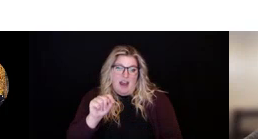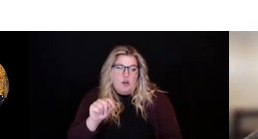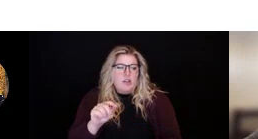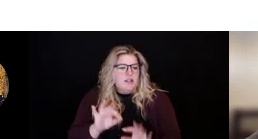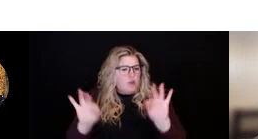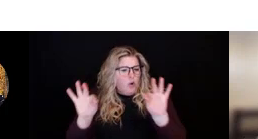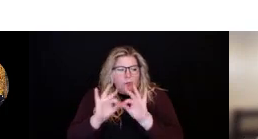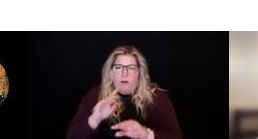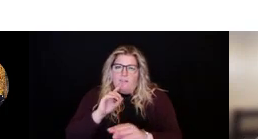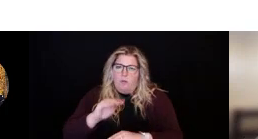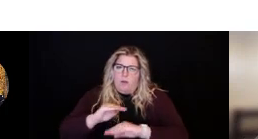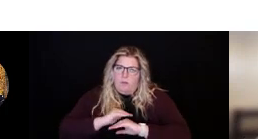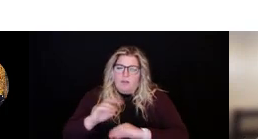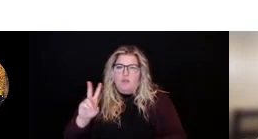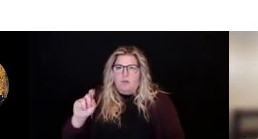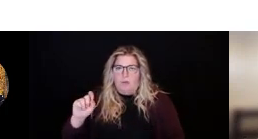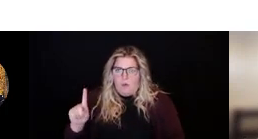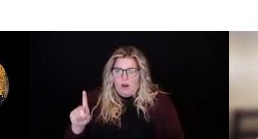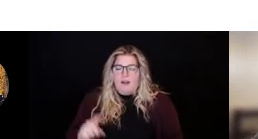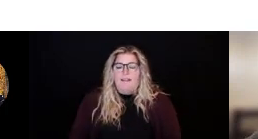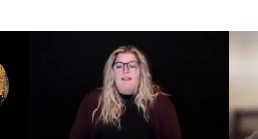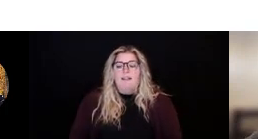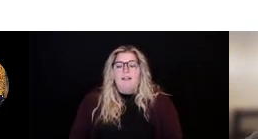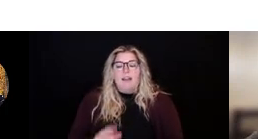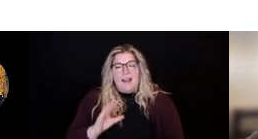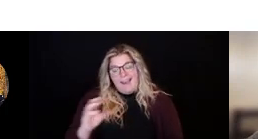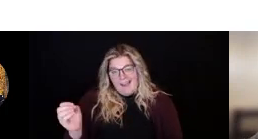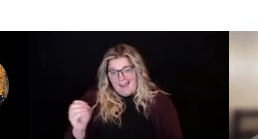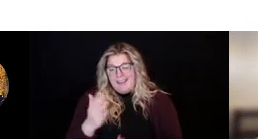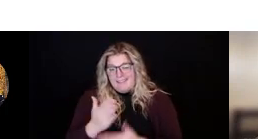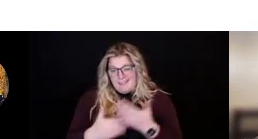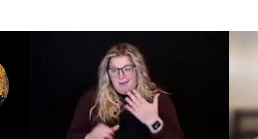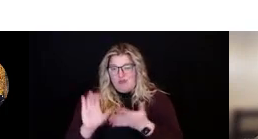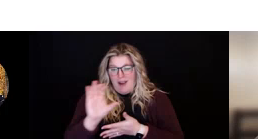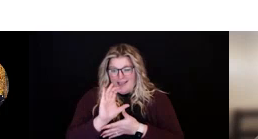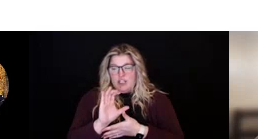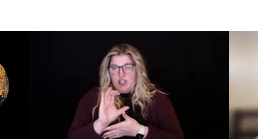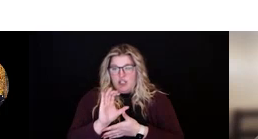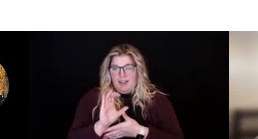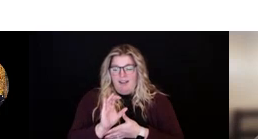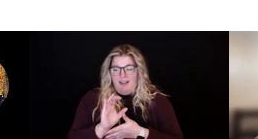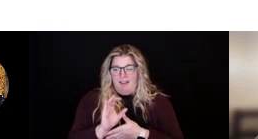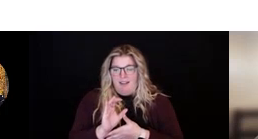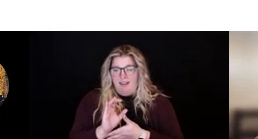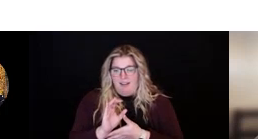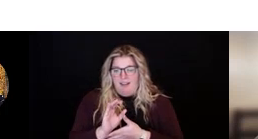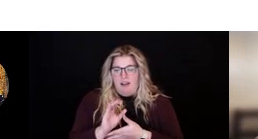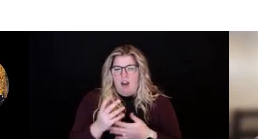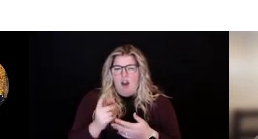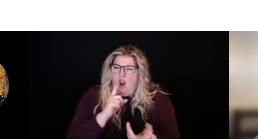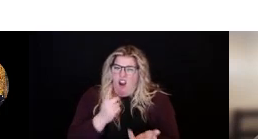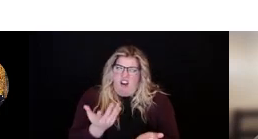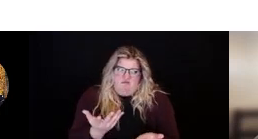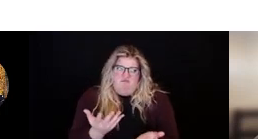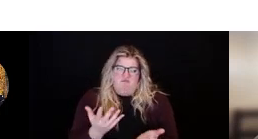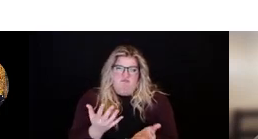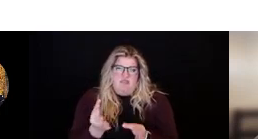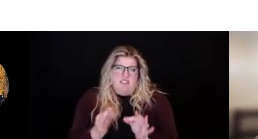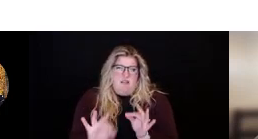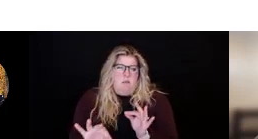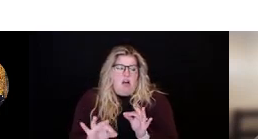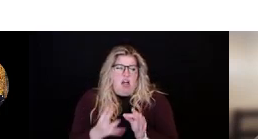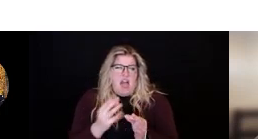WCAG 2.1. And in fact, some of these criteria should be very straightforward to